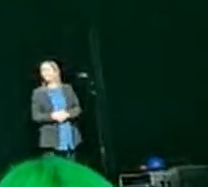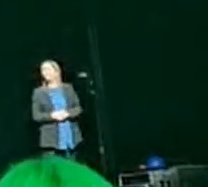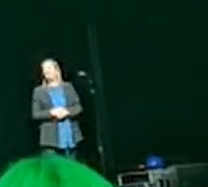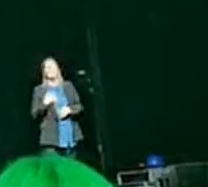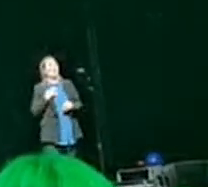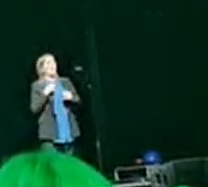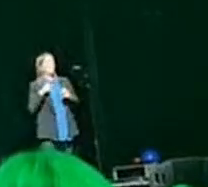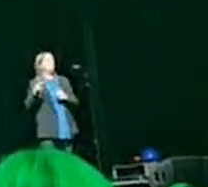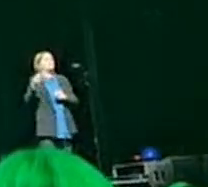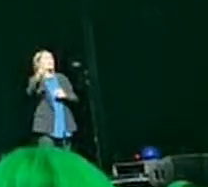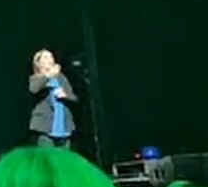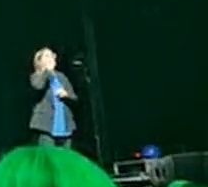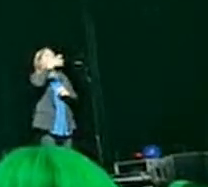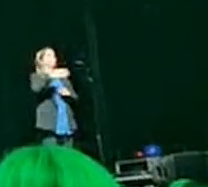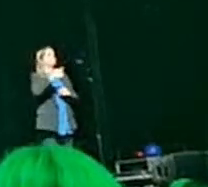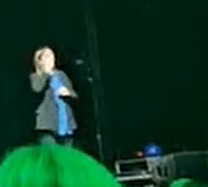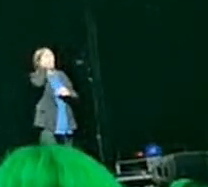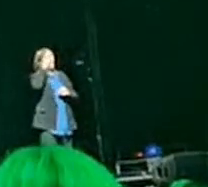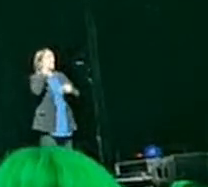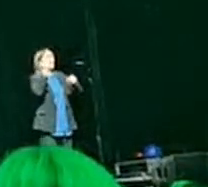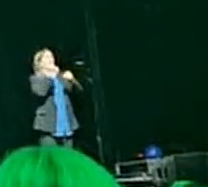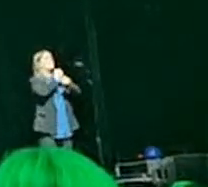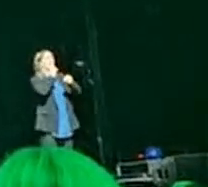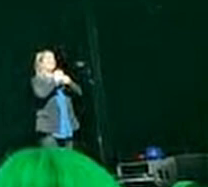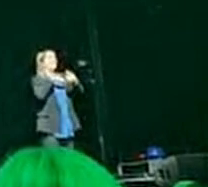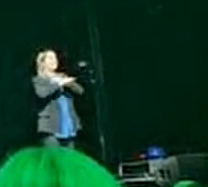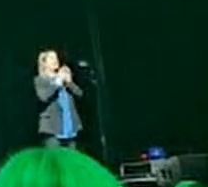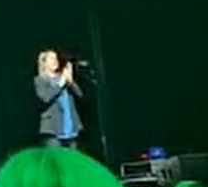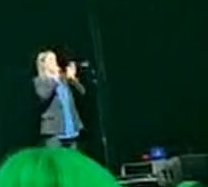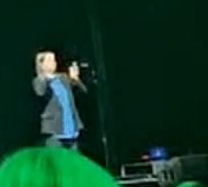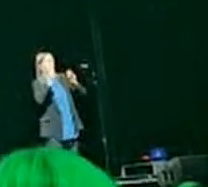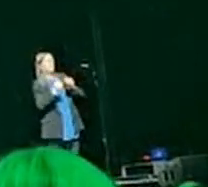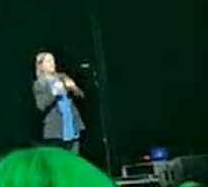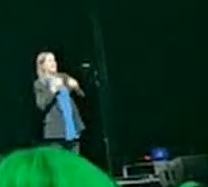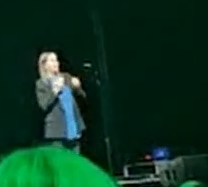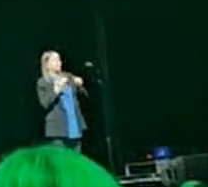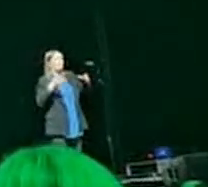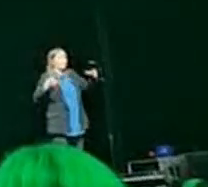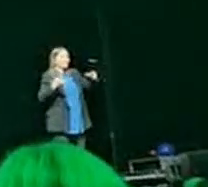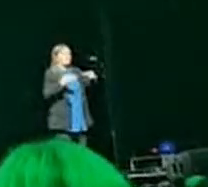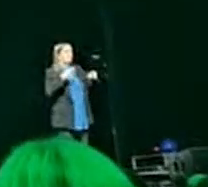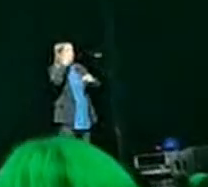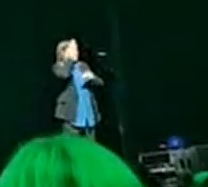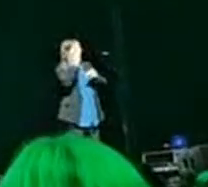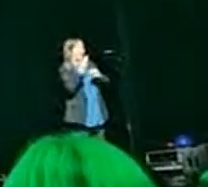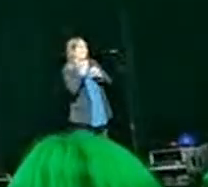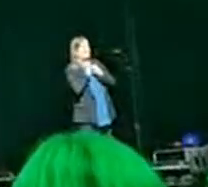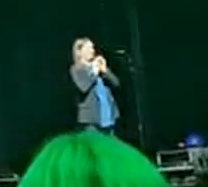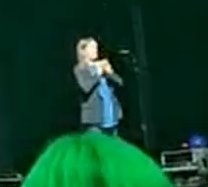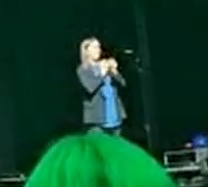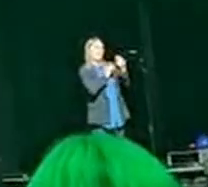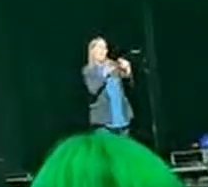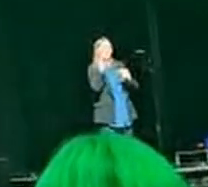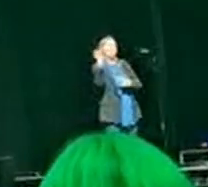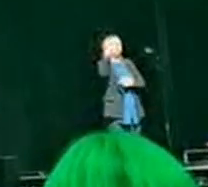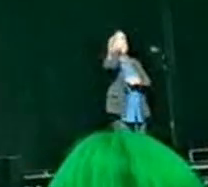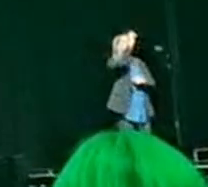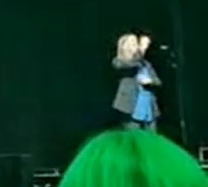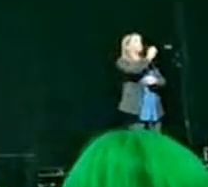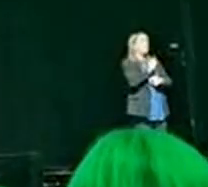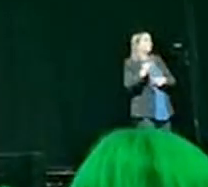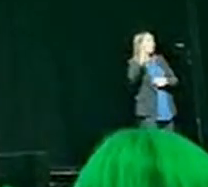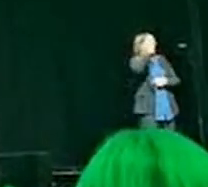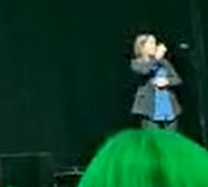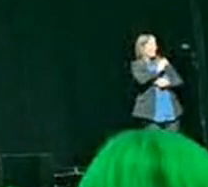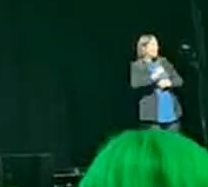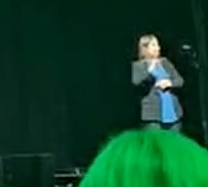I did a tour once called Made in Manchester from the Green Wing, with a great group of artists, went all over Europe. And I was the only Black artist